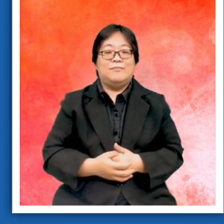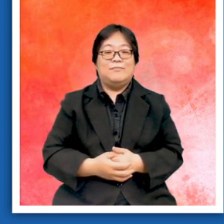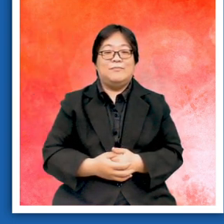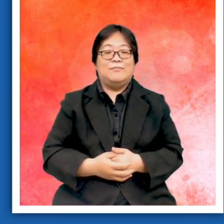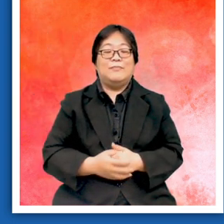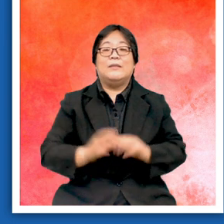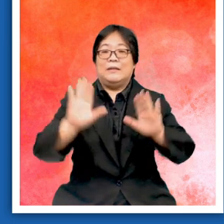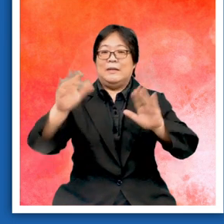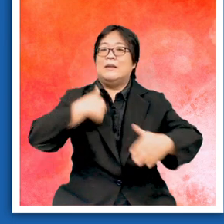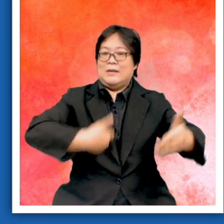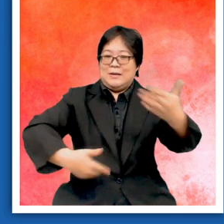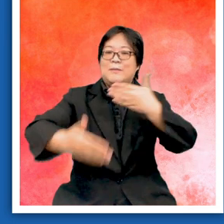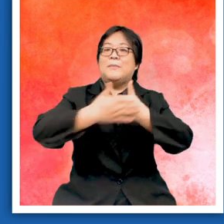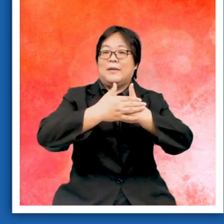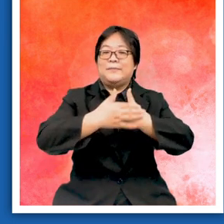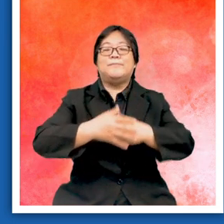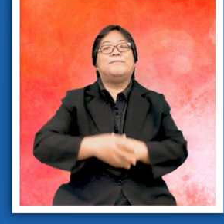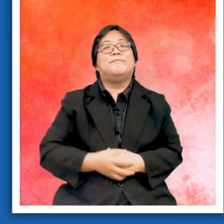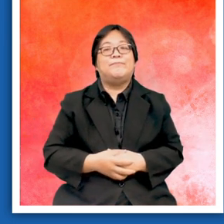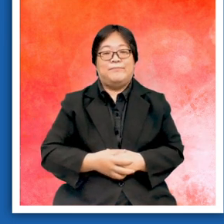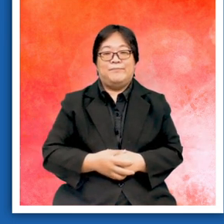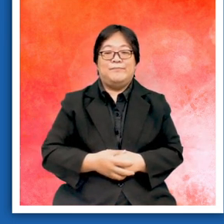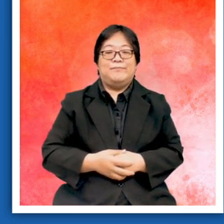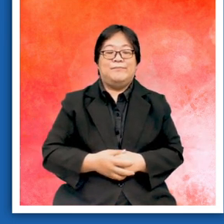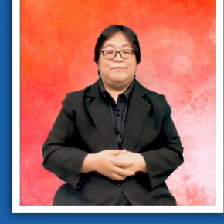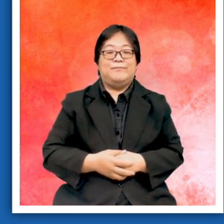Let me go back.